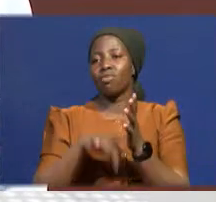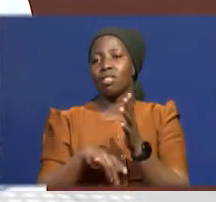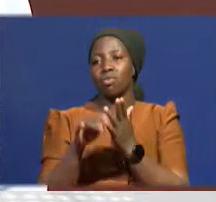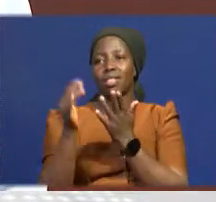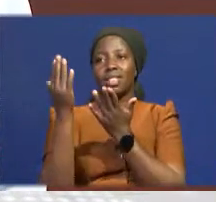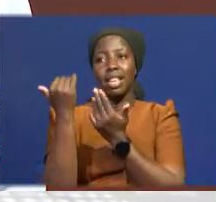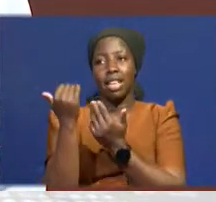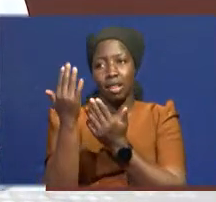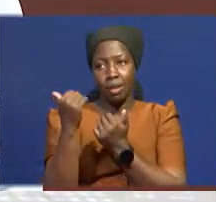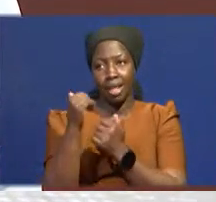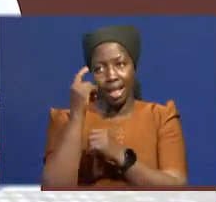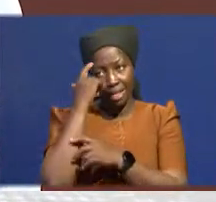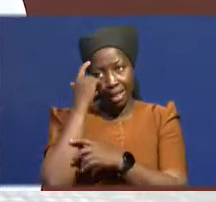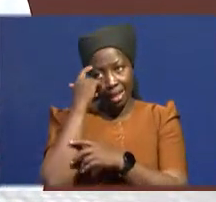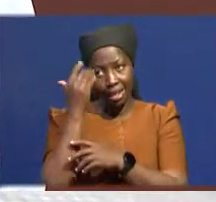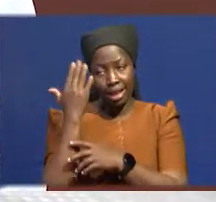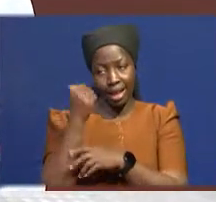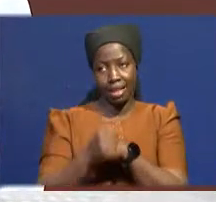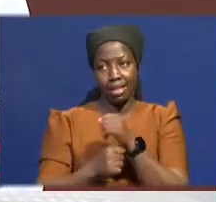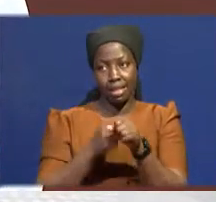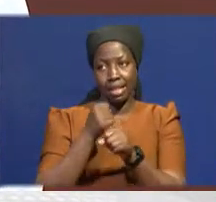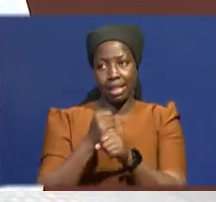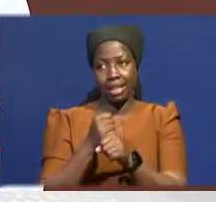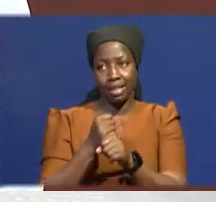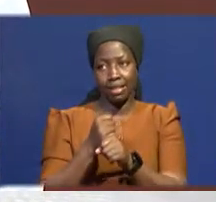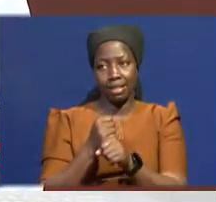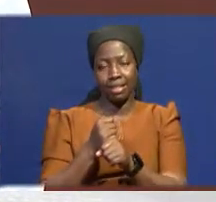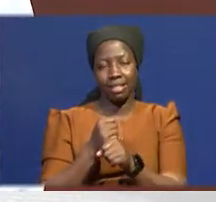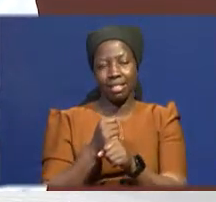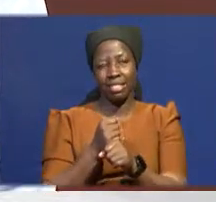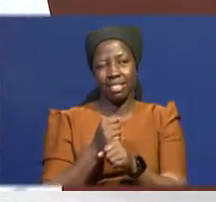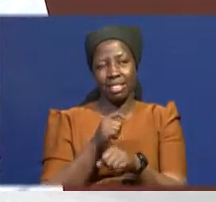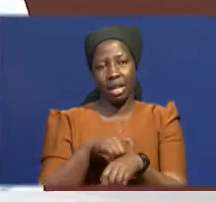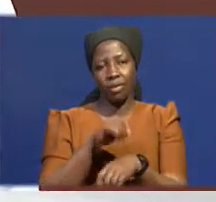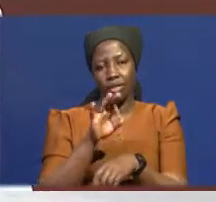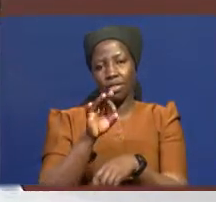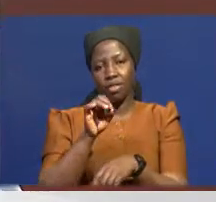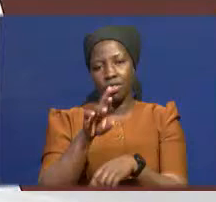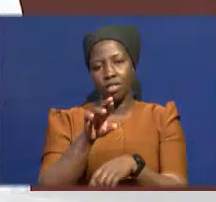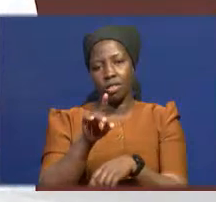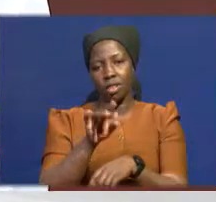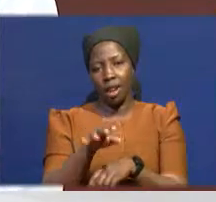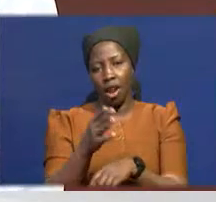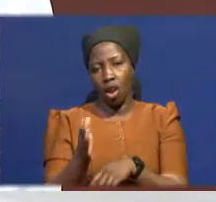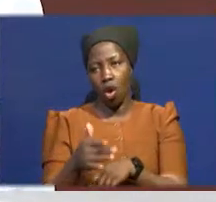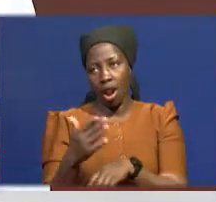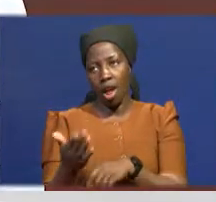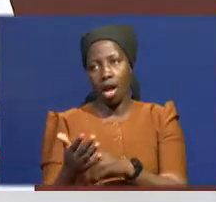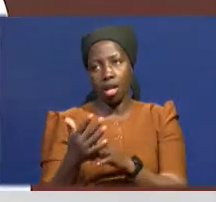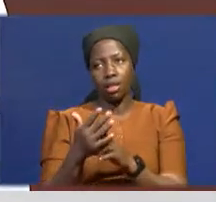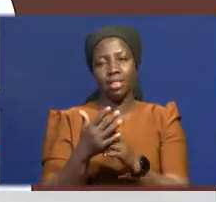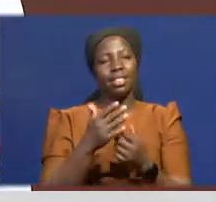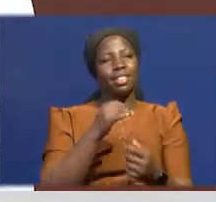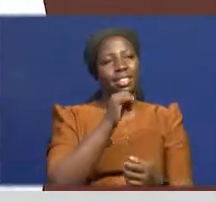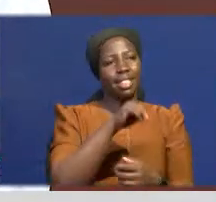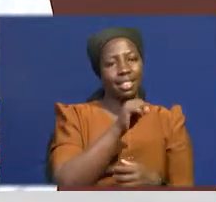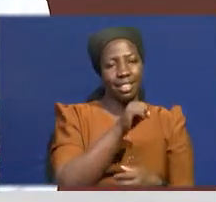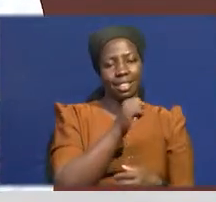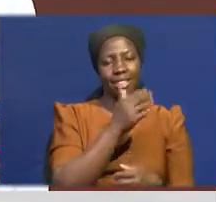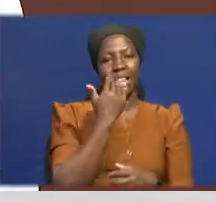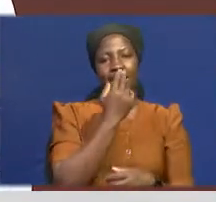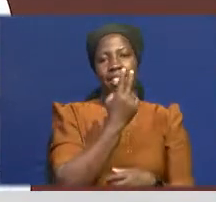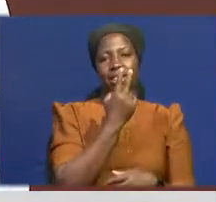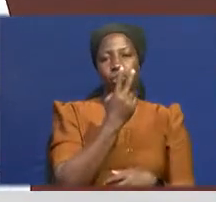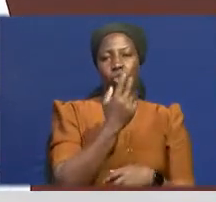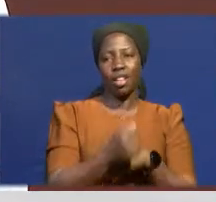when the Ford rolled... last year about one. So when he rolled in Soesambu,